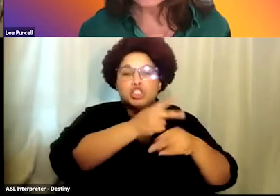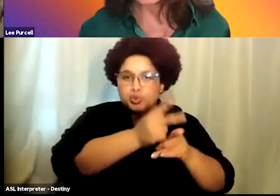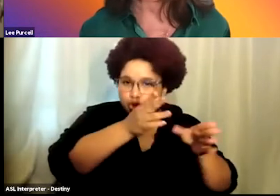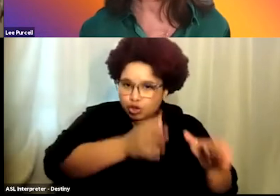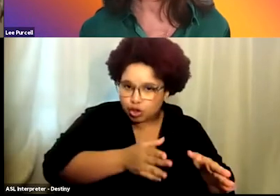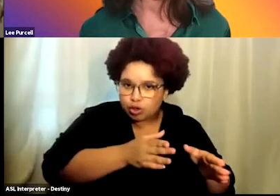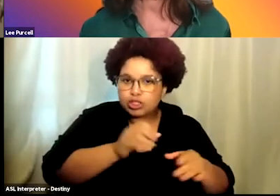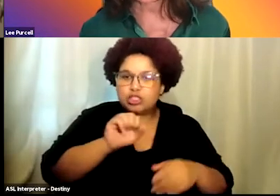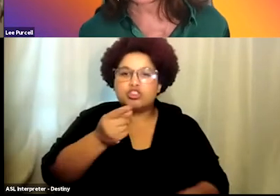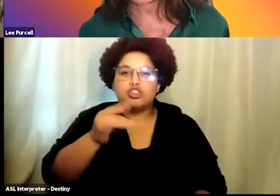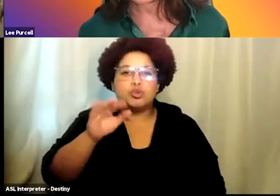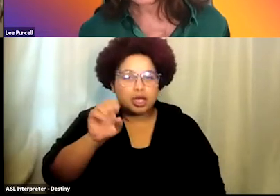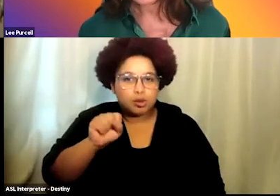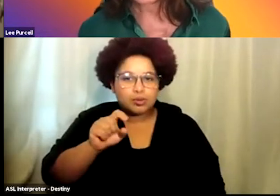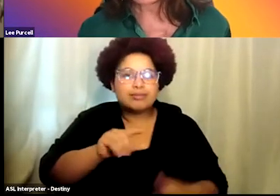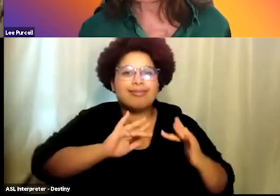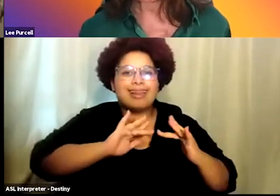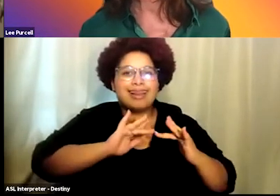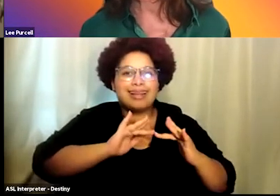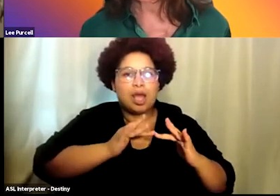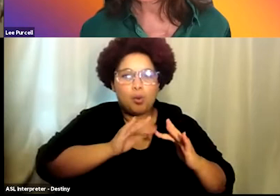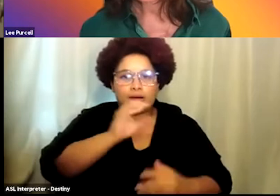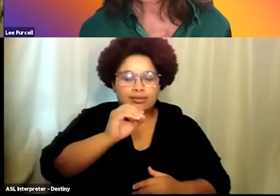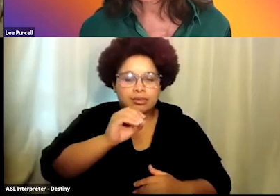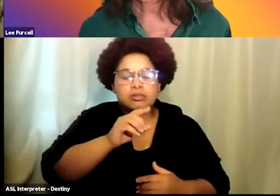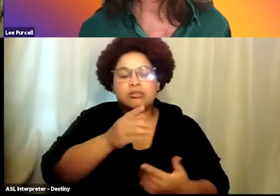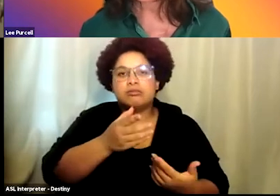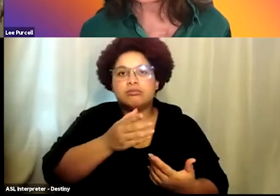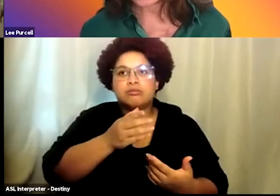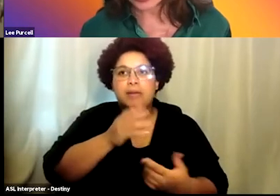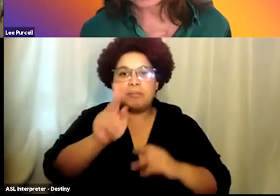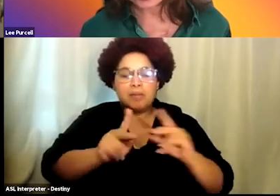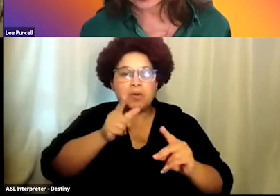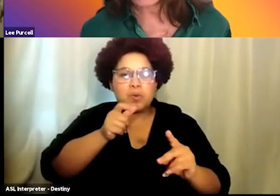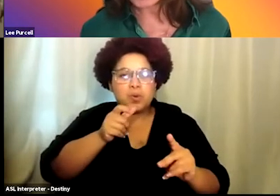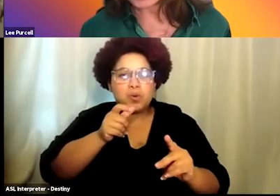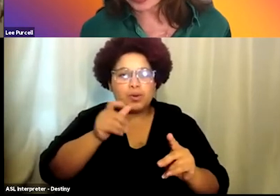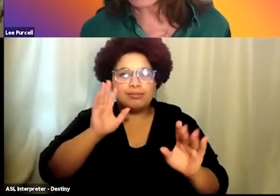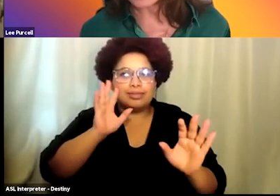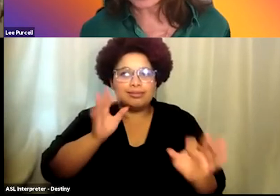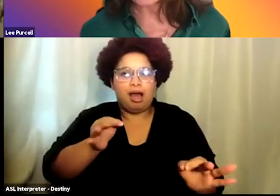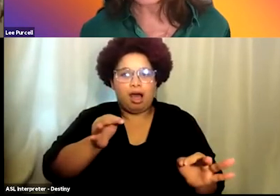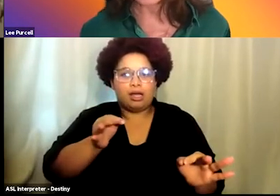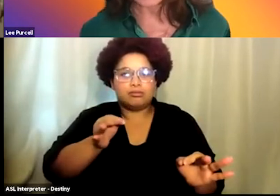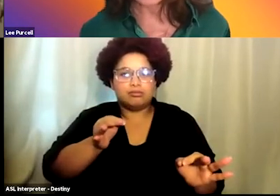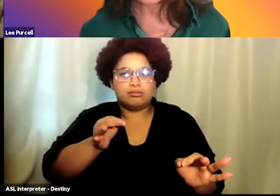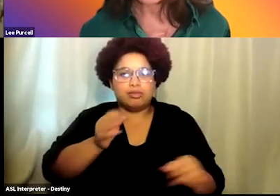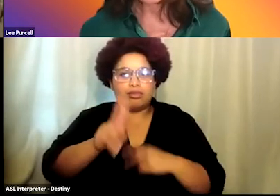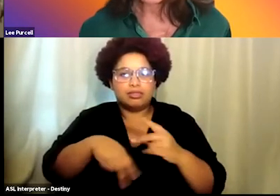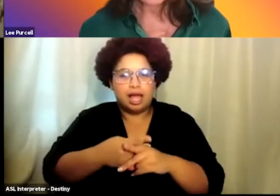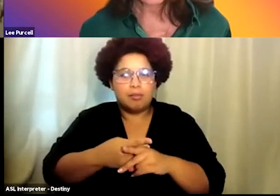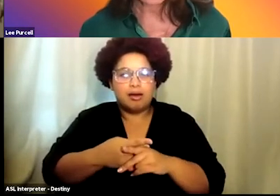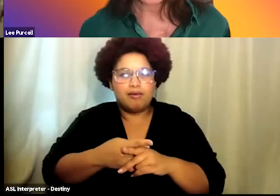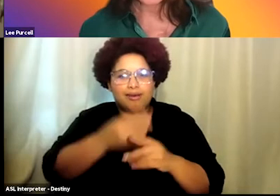and the studios and the networks and the people who dictate the content. I'm really happy about Amy